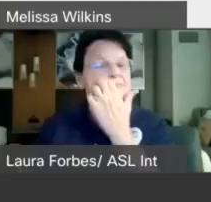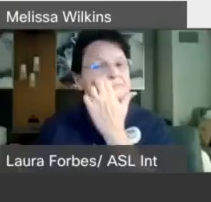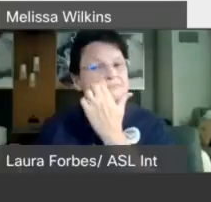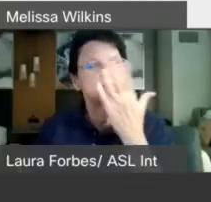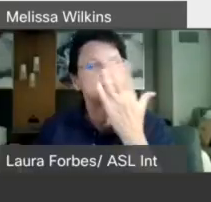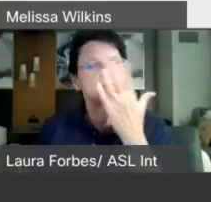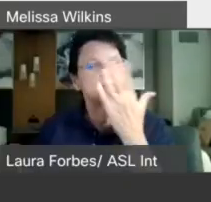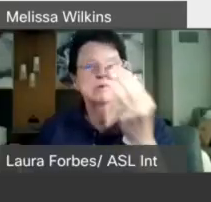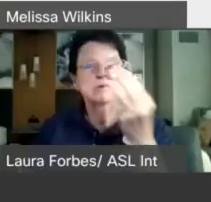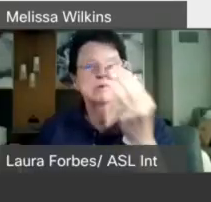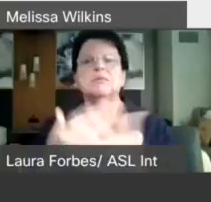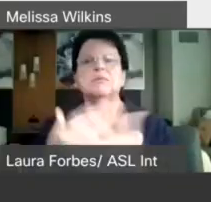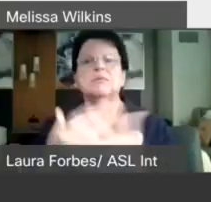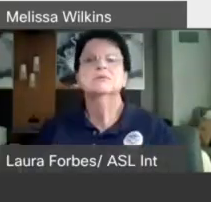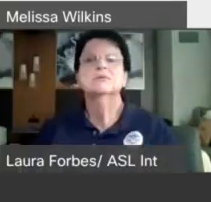for that information.